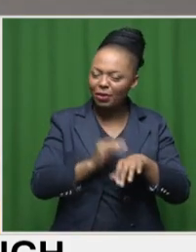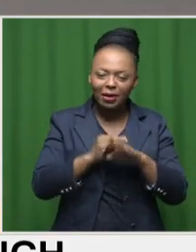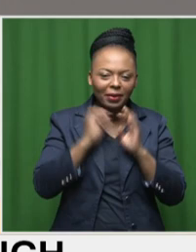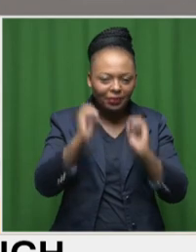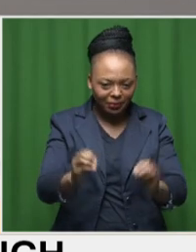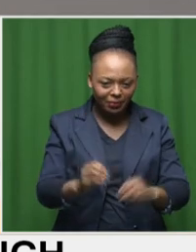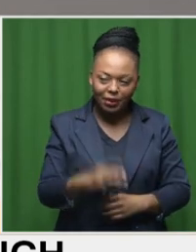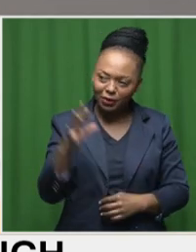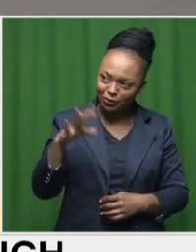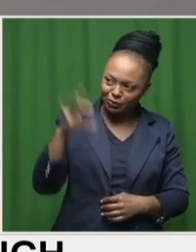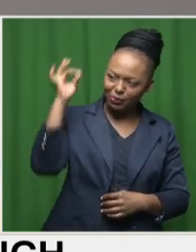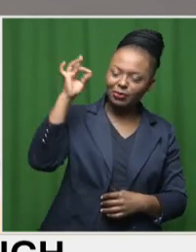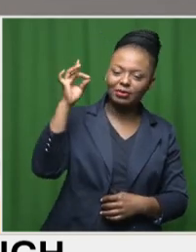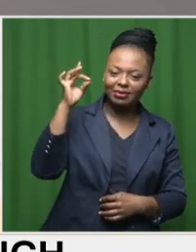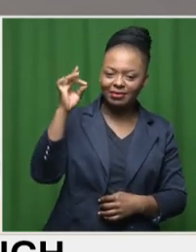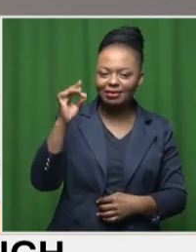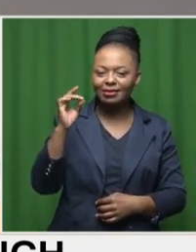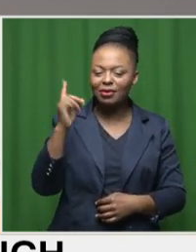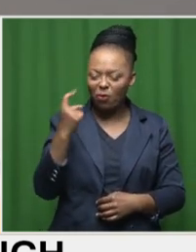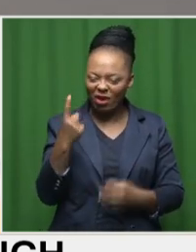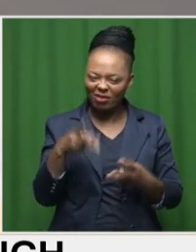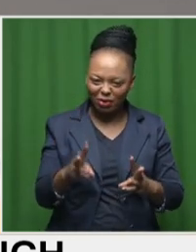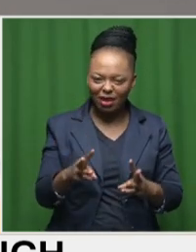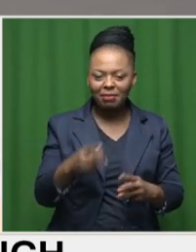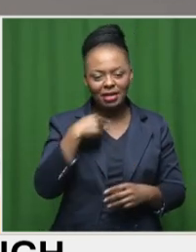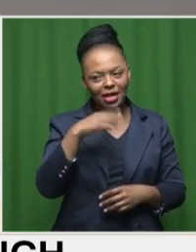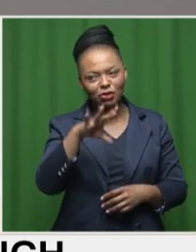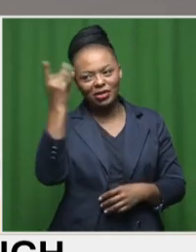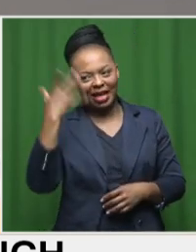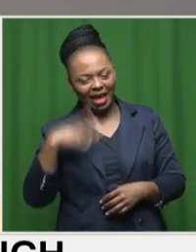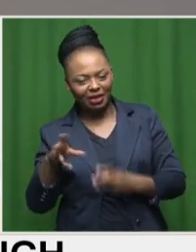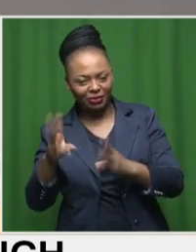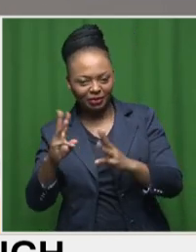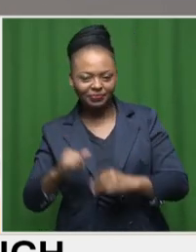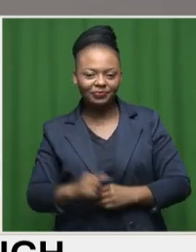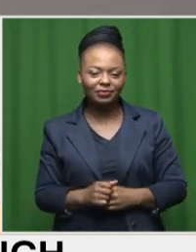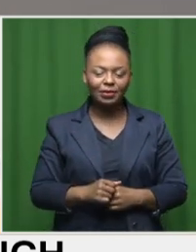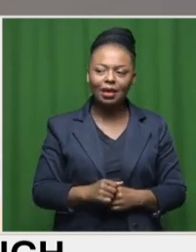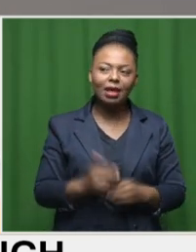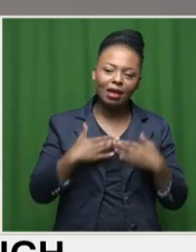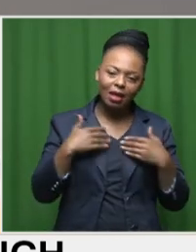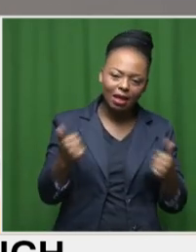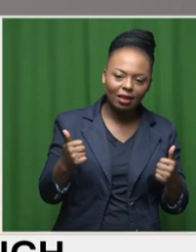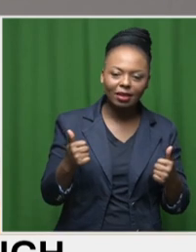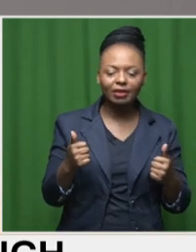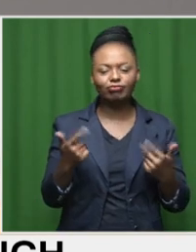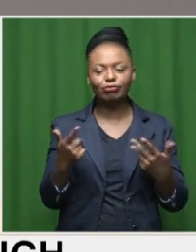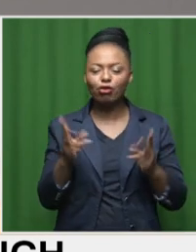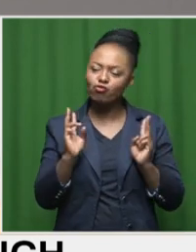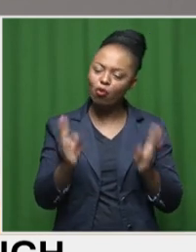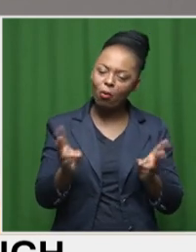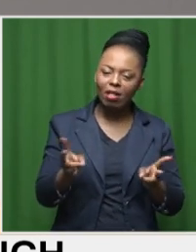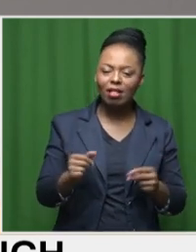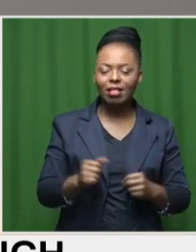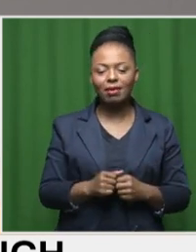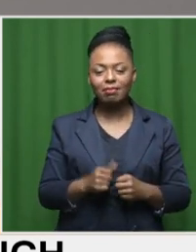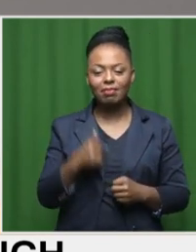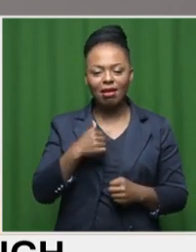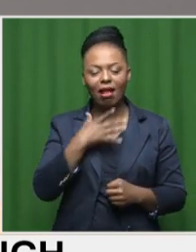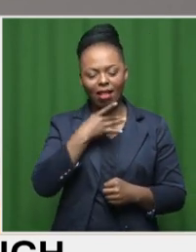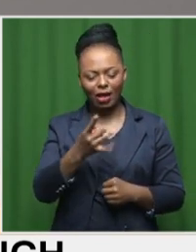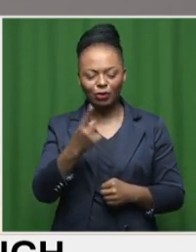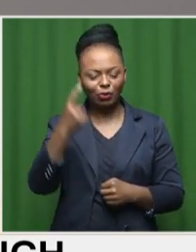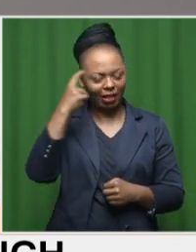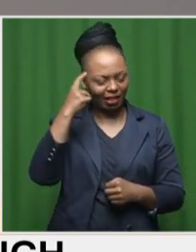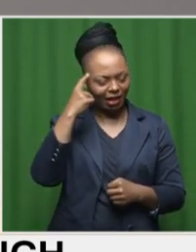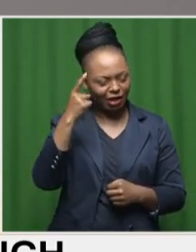They've chosen one route and I've chosen another. And it's very healthy, it's very normal. I like to think that it'll